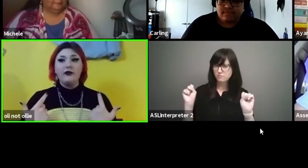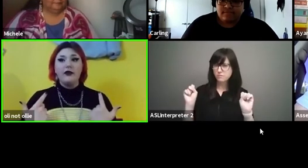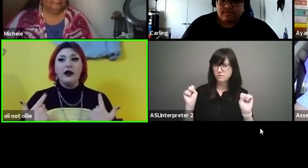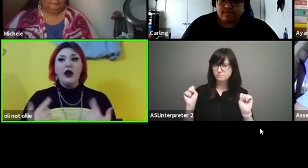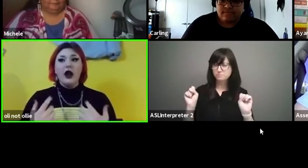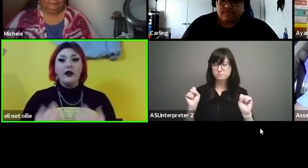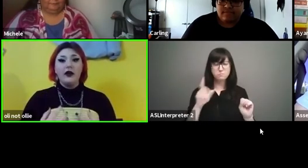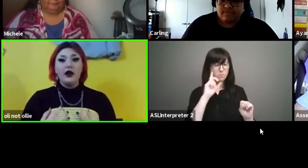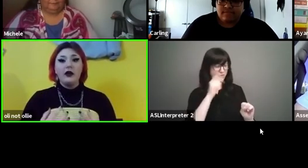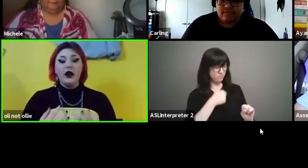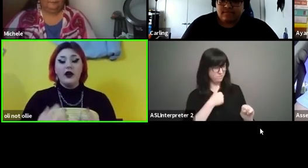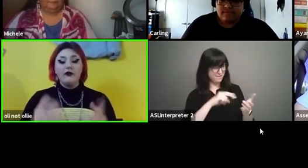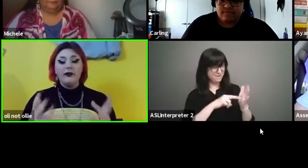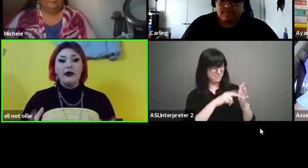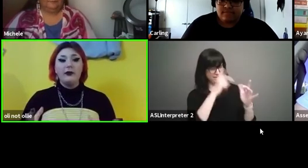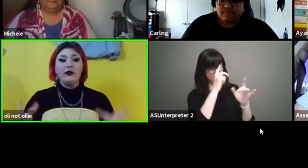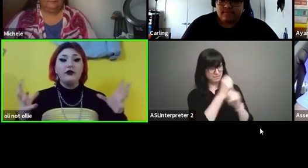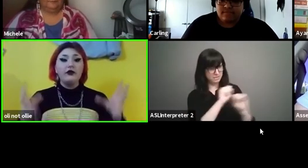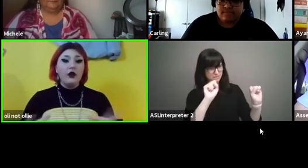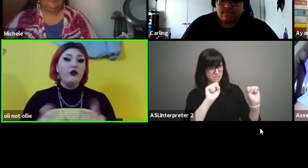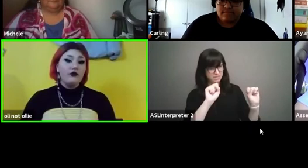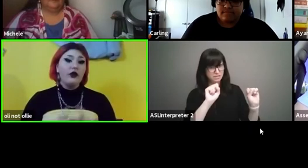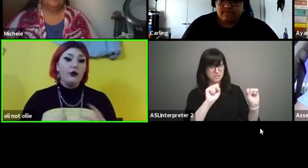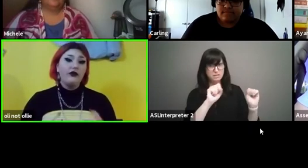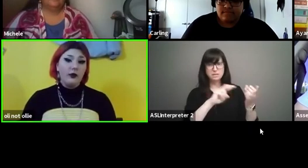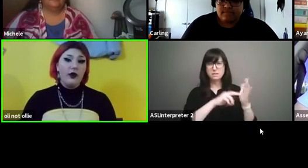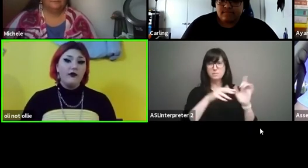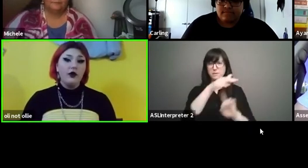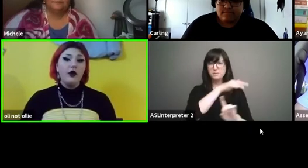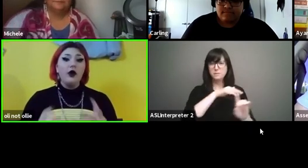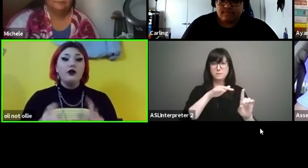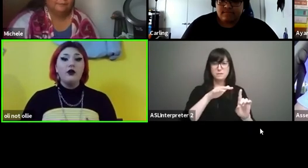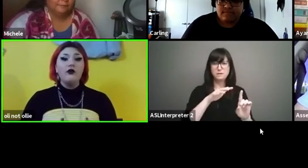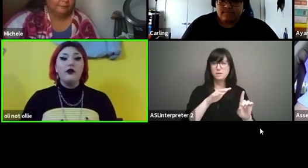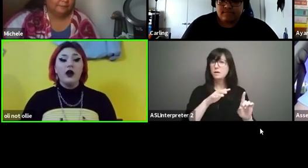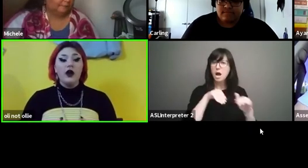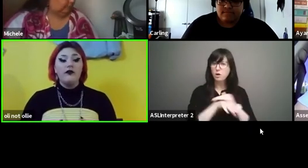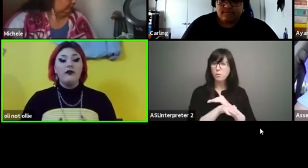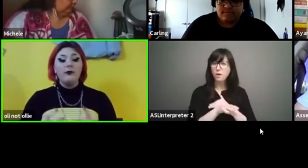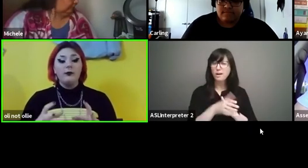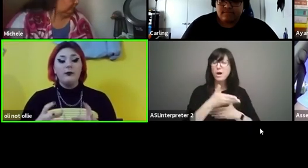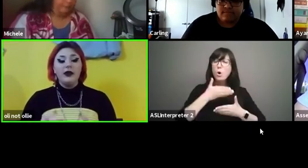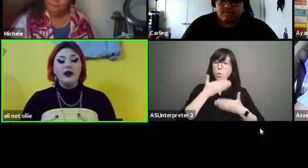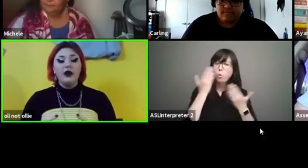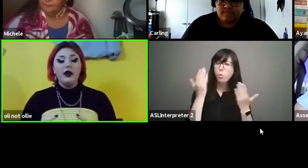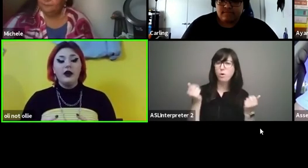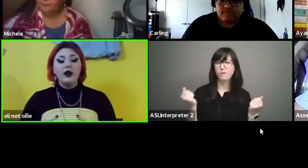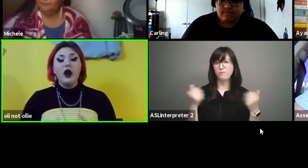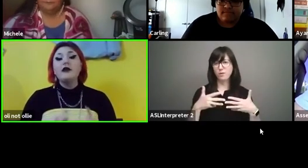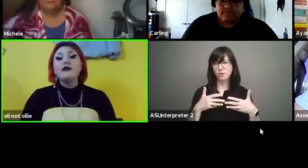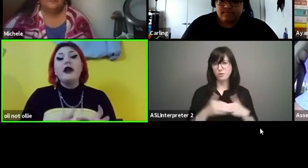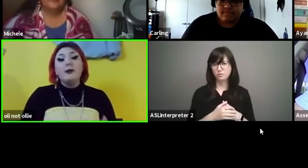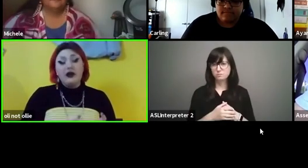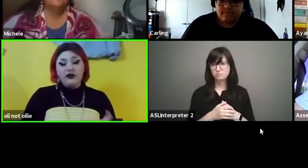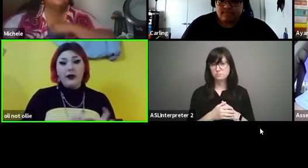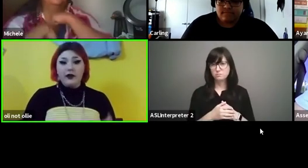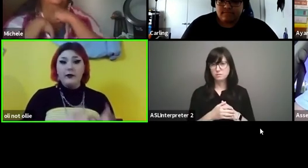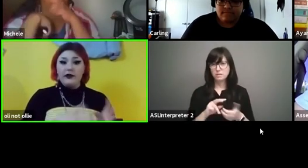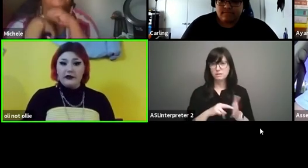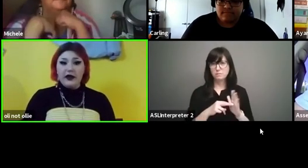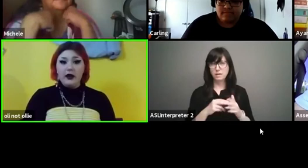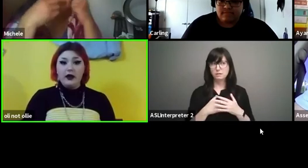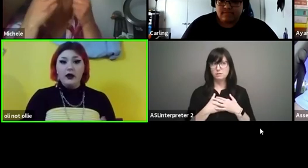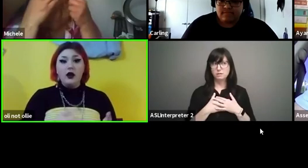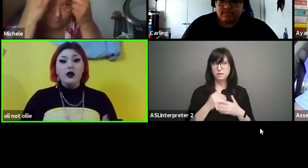of safety, I think of a space where there's no fear whatsoever. No fear of being caught dead because you